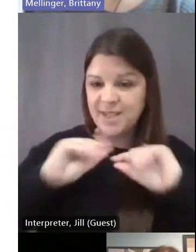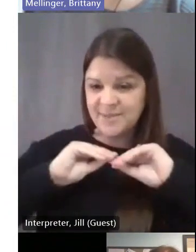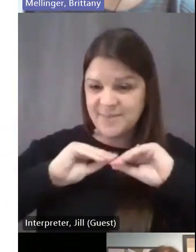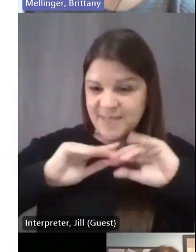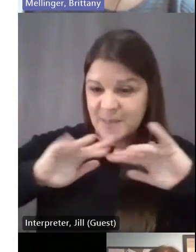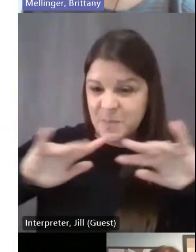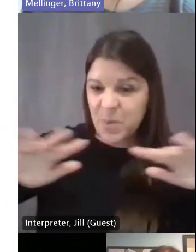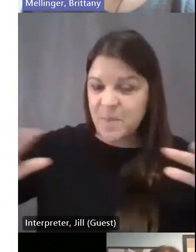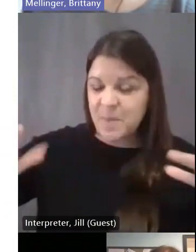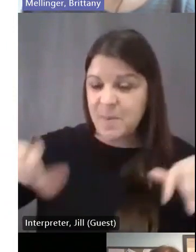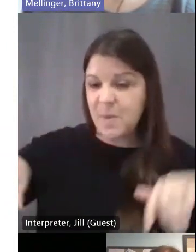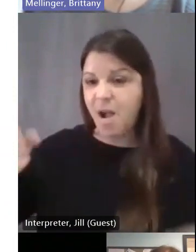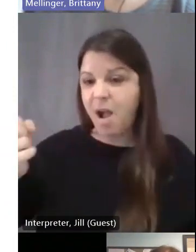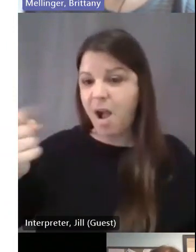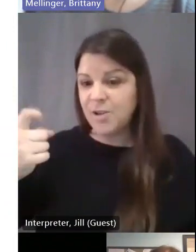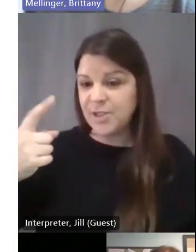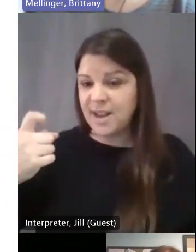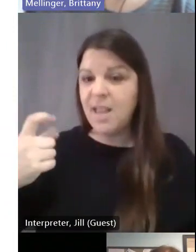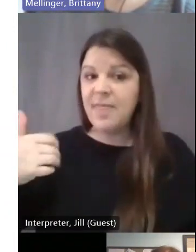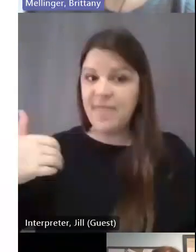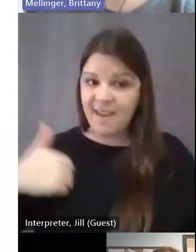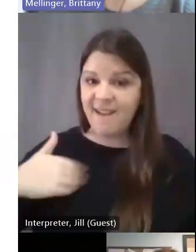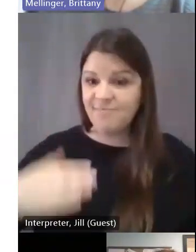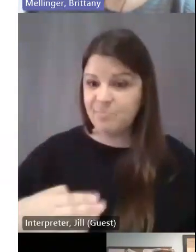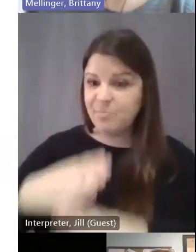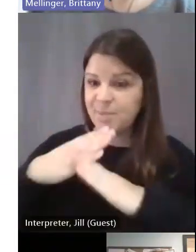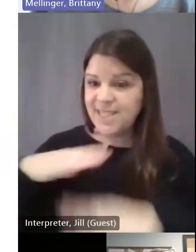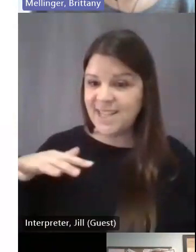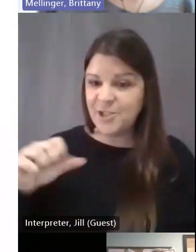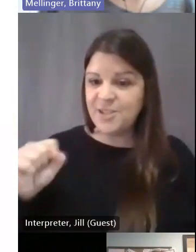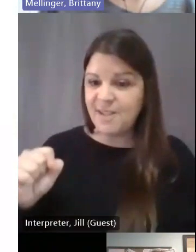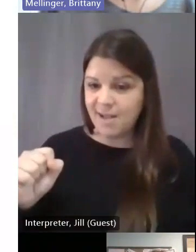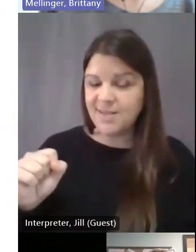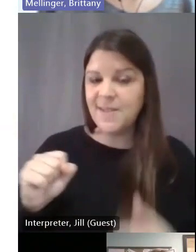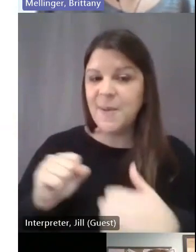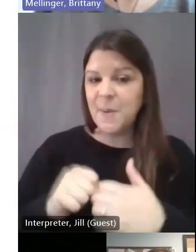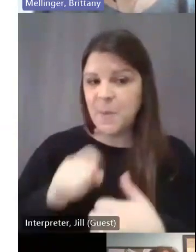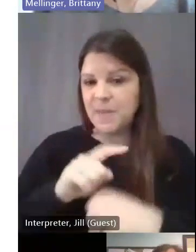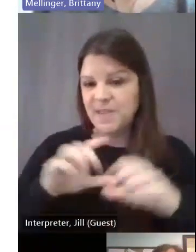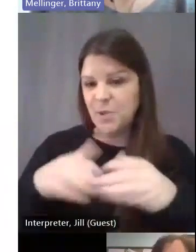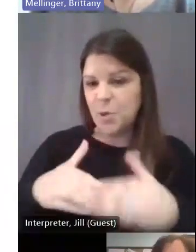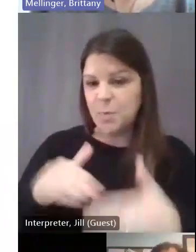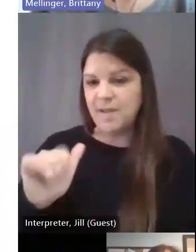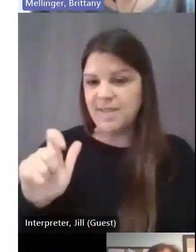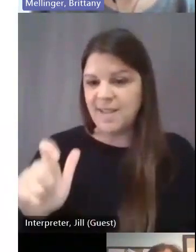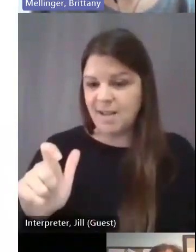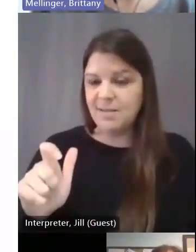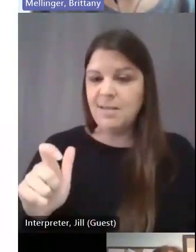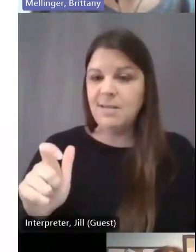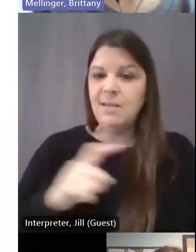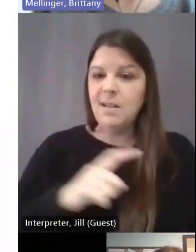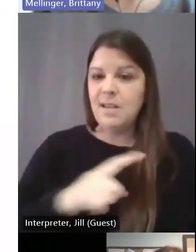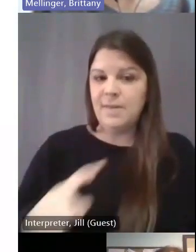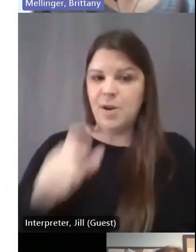make sure that people realize that they do have protections under the protected class of sex, even if those aren't